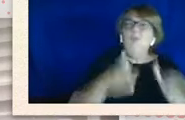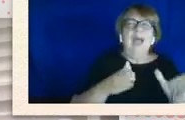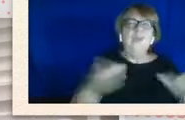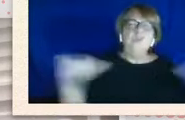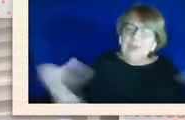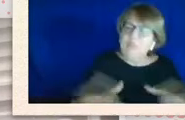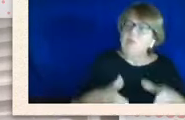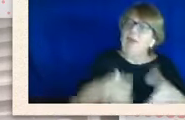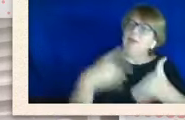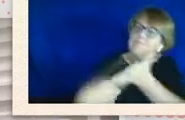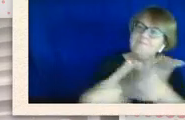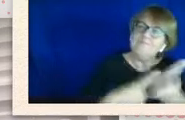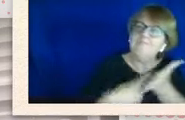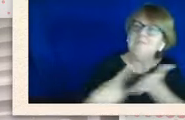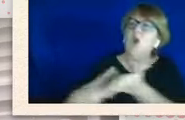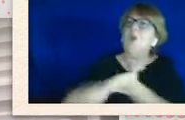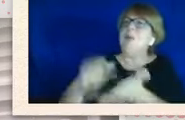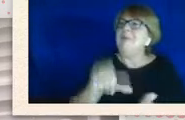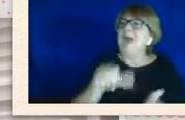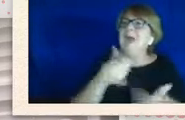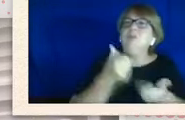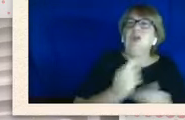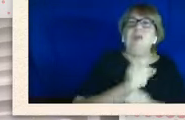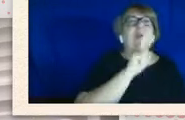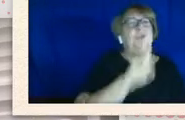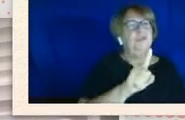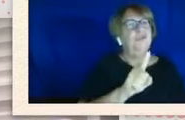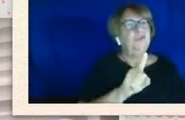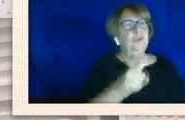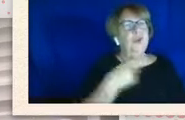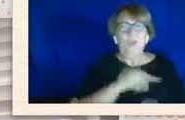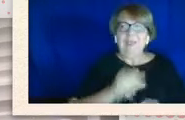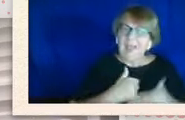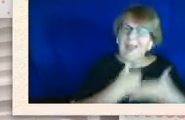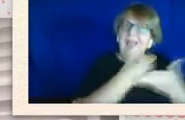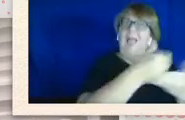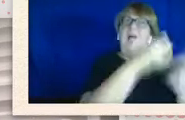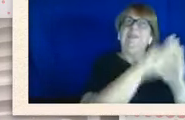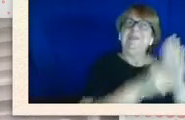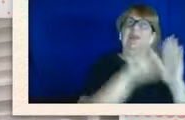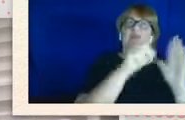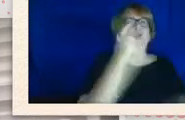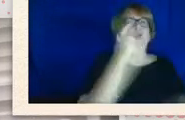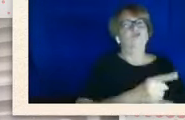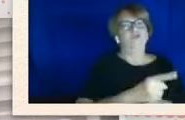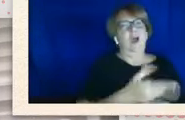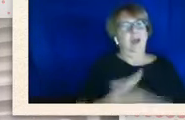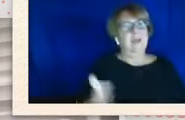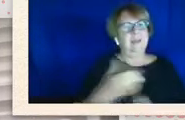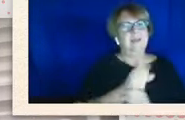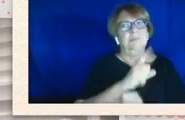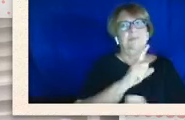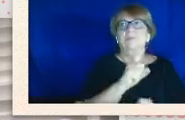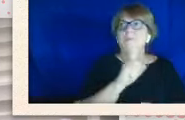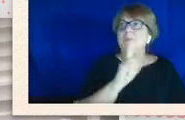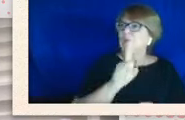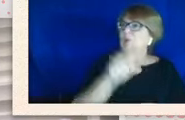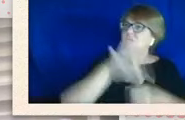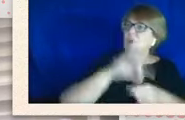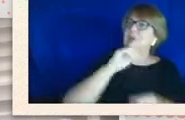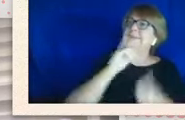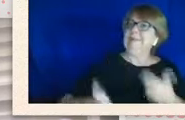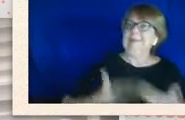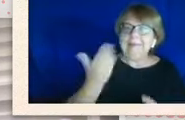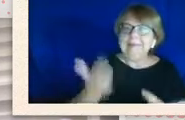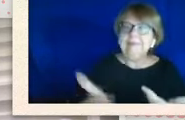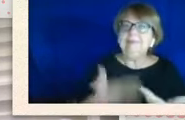things and try to make sure that we can help the state do the right thing to make voting easy and